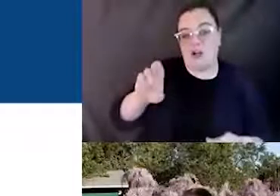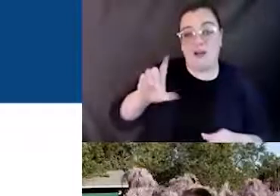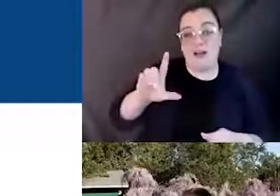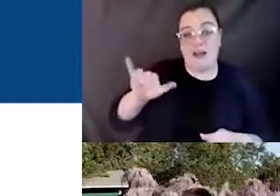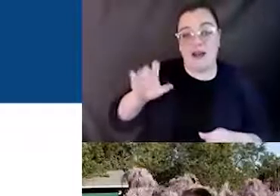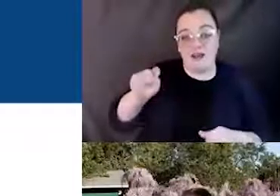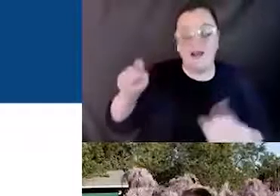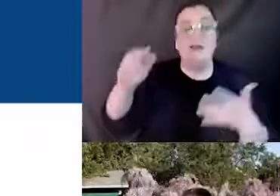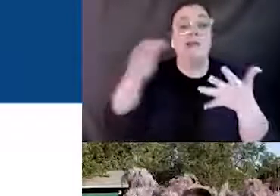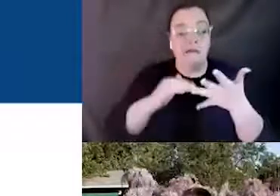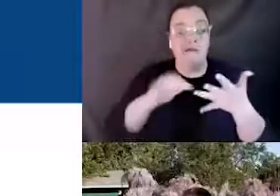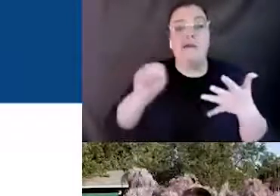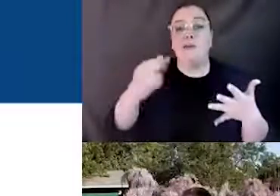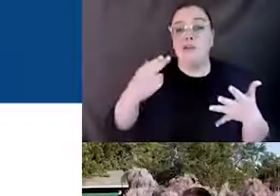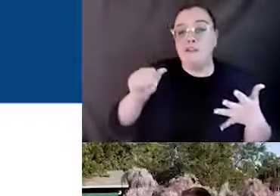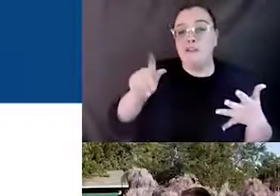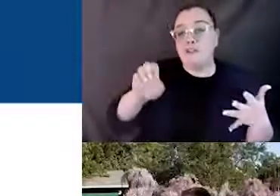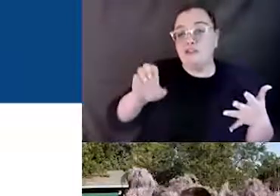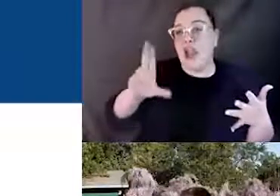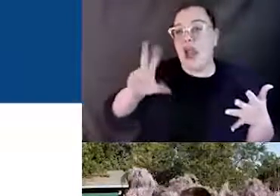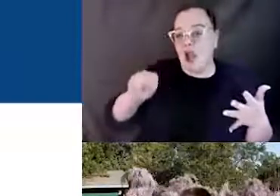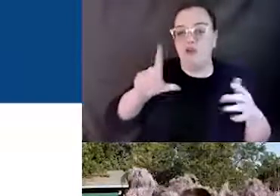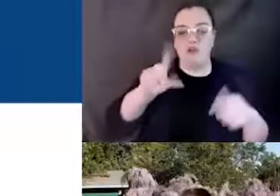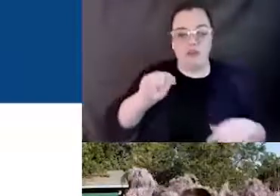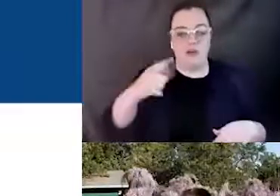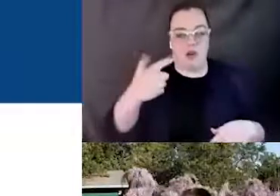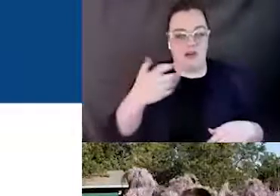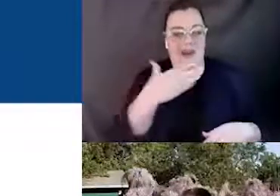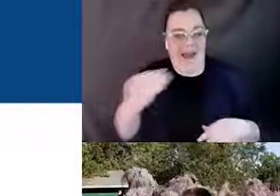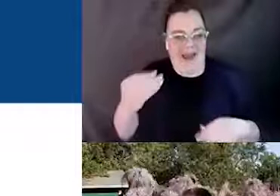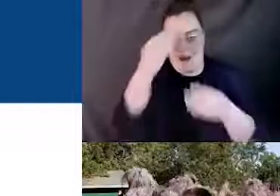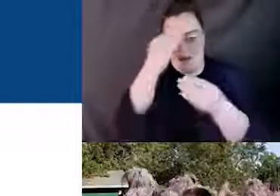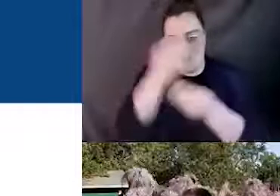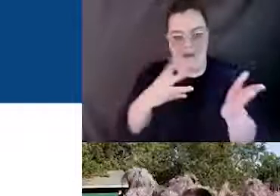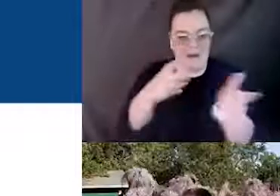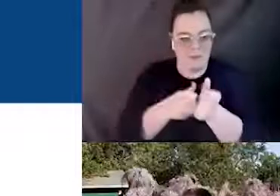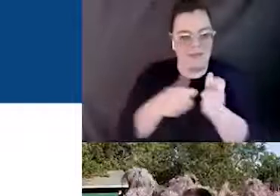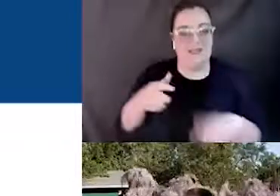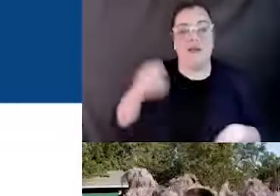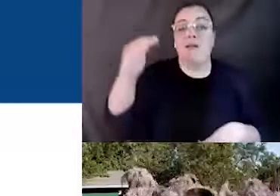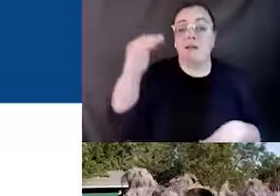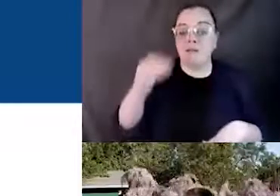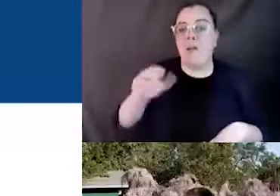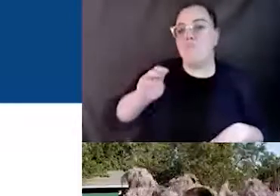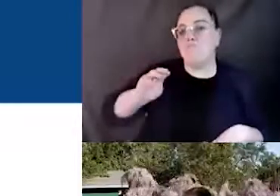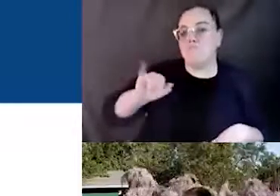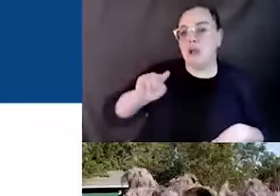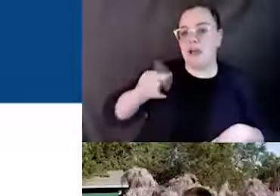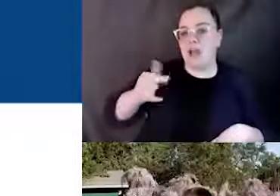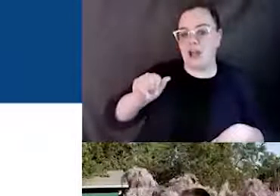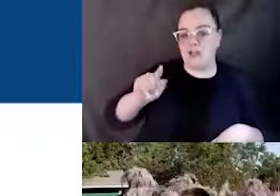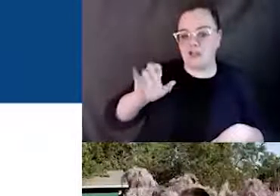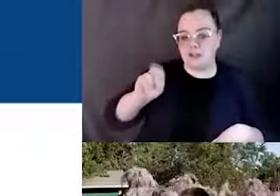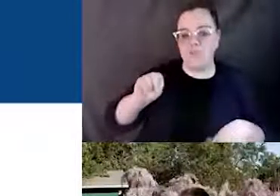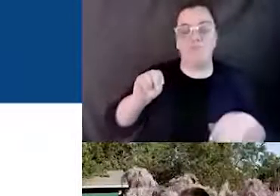ShakeOut 2021 and the statewide updates from Mark, and our mitigation movement resources and information